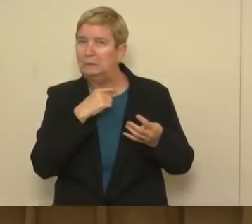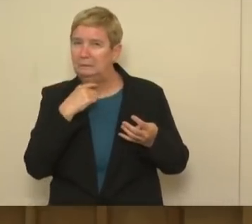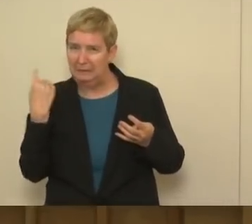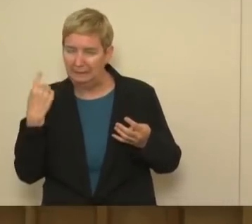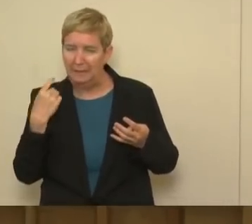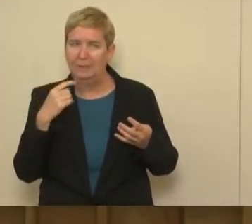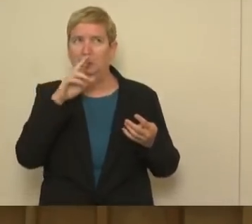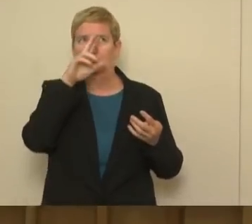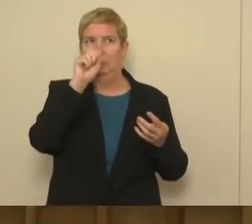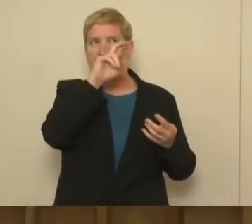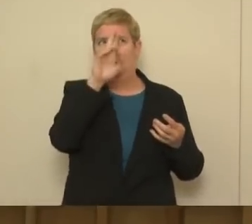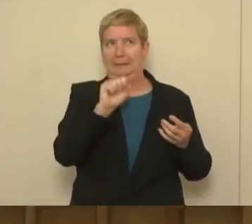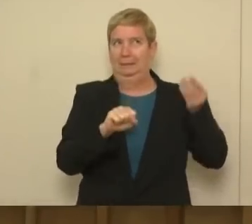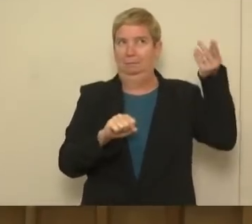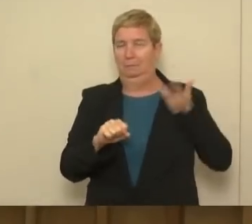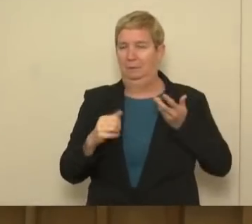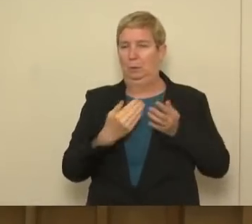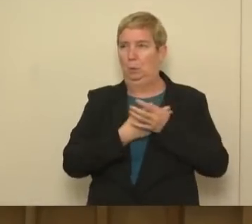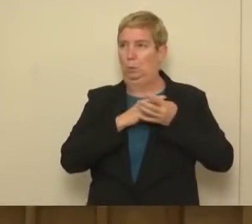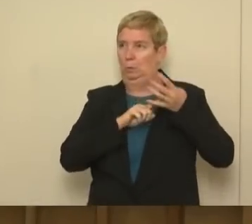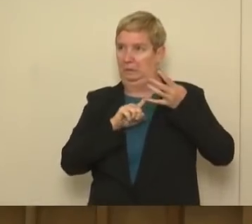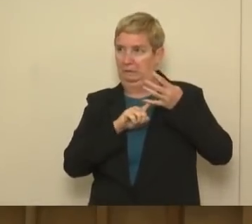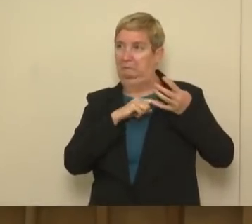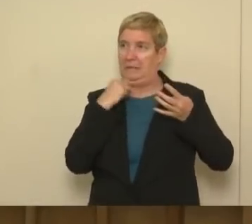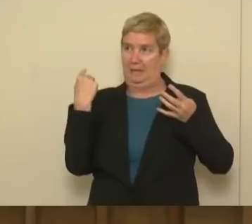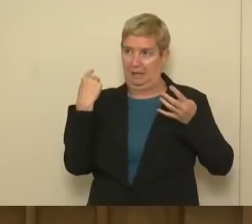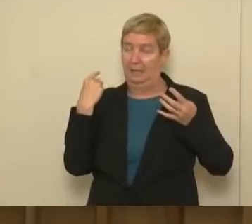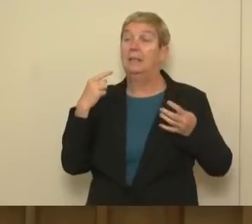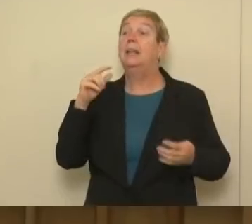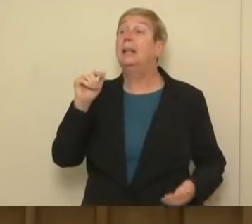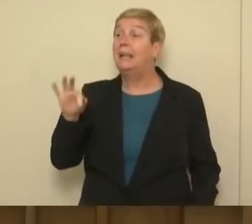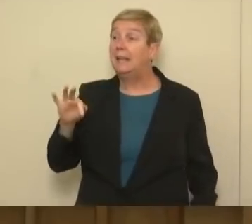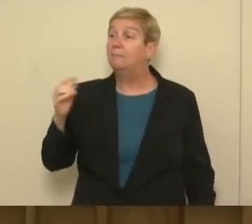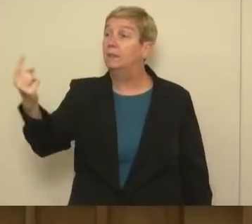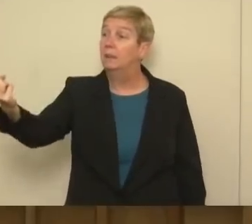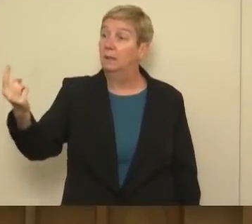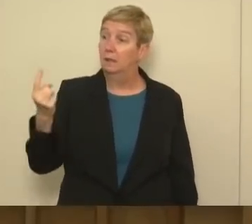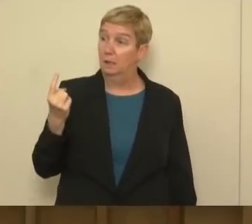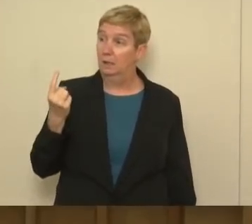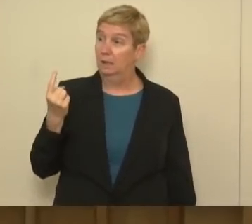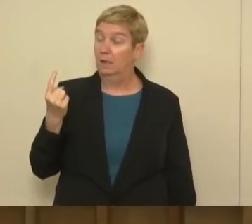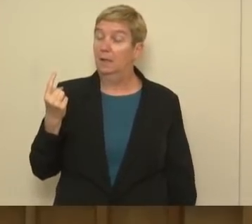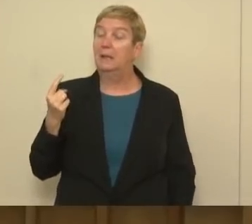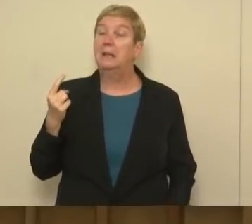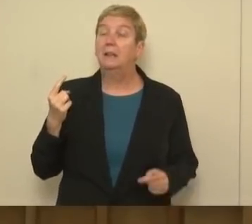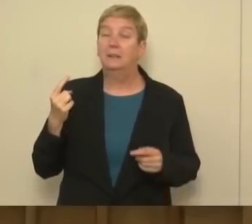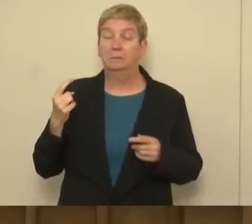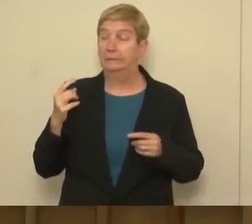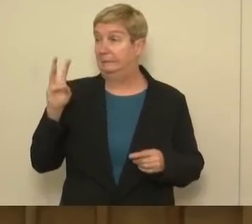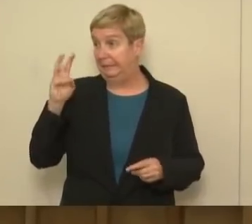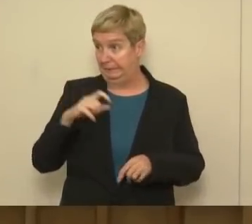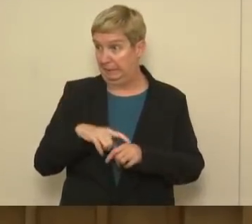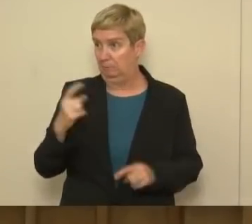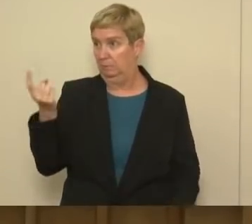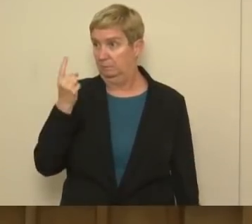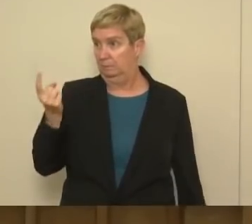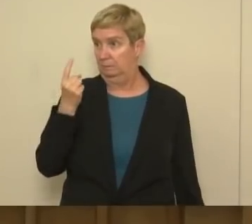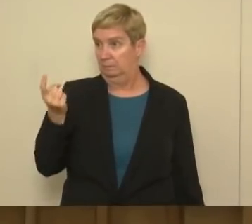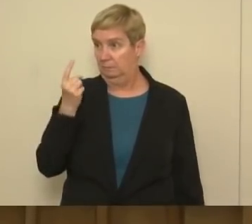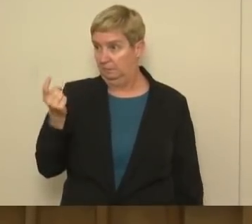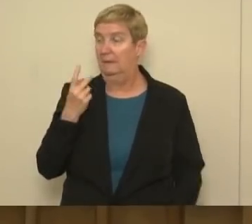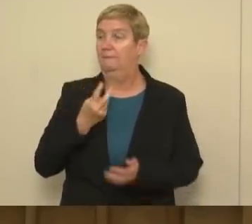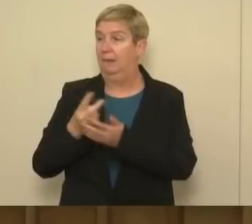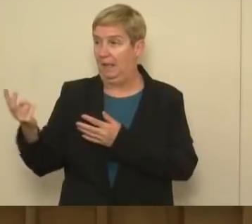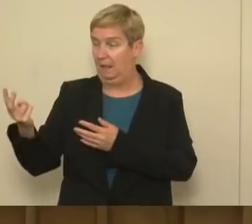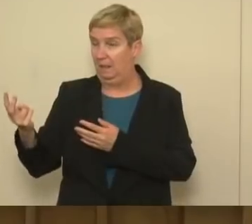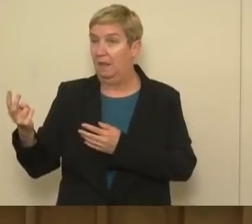Census came down with last week, that by proxy, asking someone who's a neighbor who lives in this house and how many people live